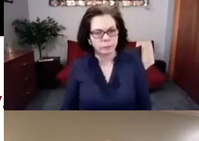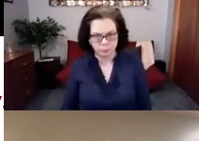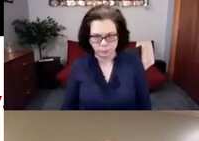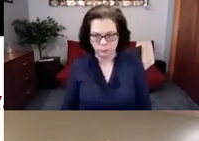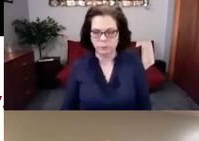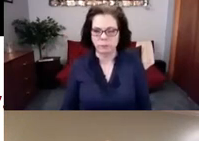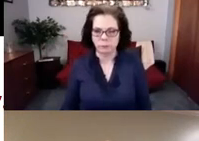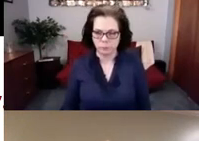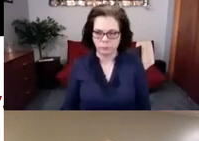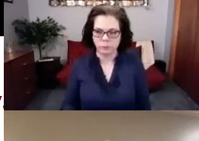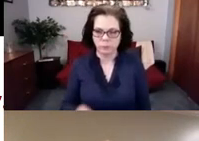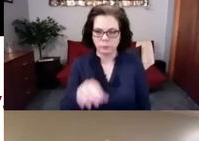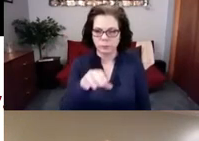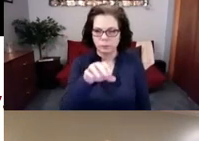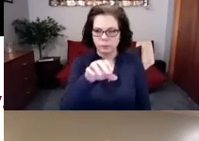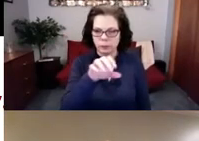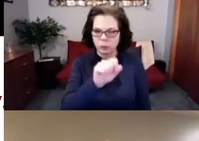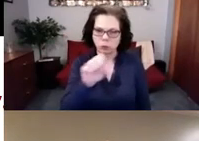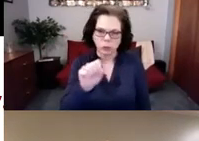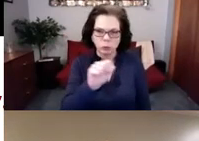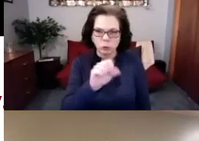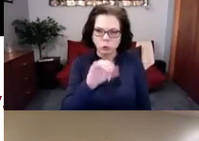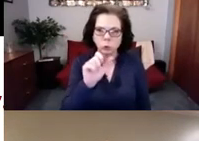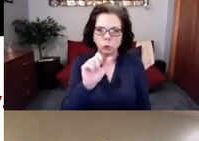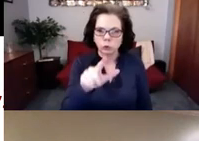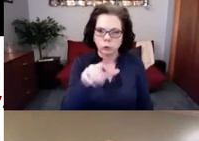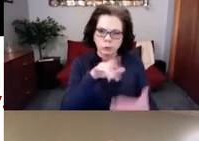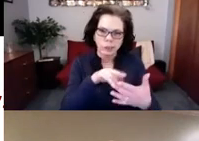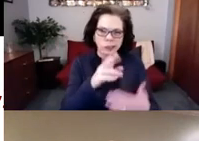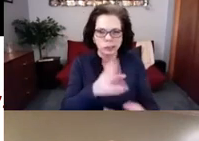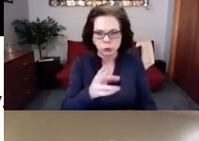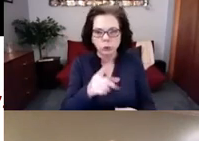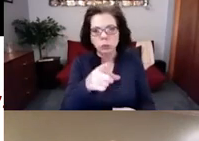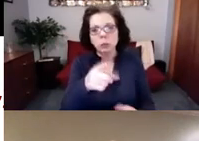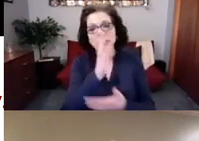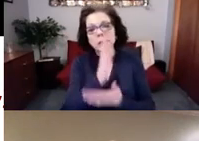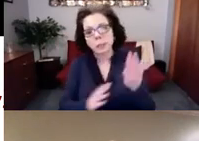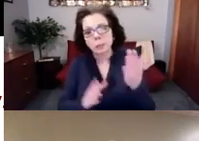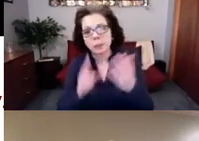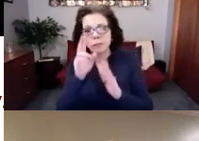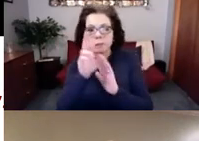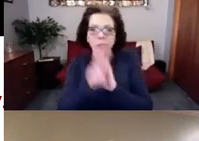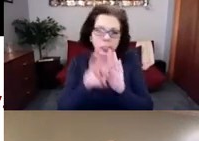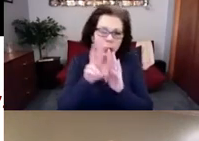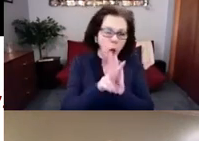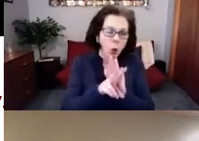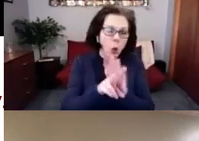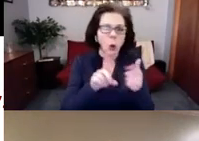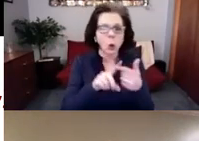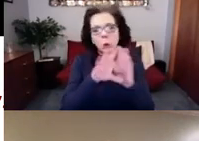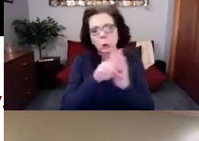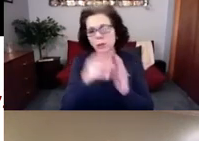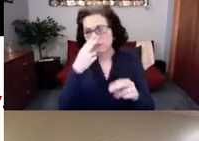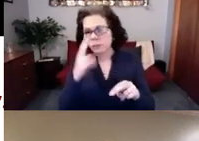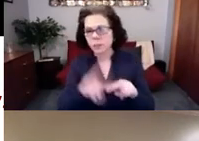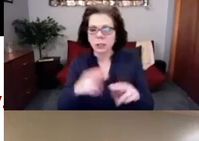studies resources. Here there's some videos. There's also a lot of fun games that